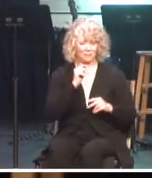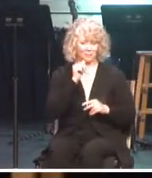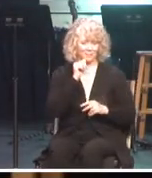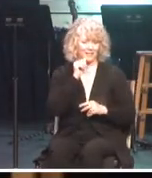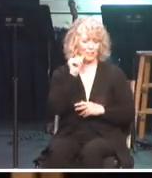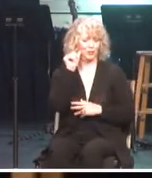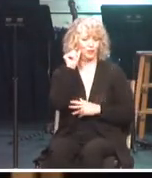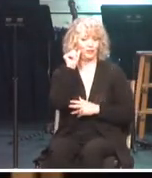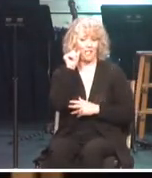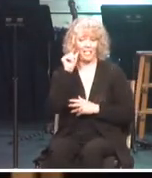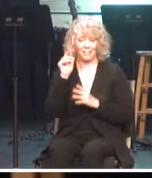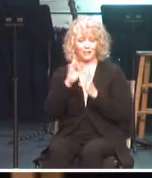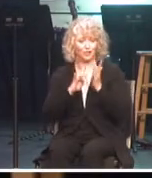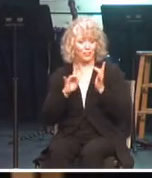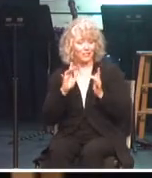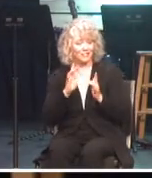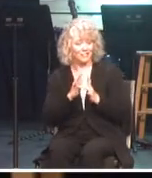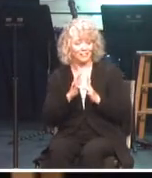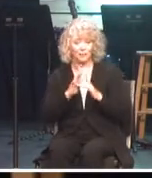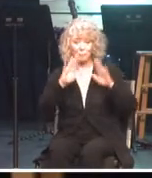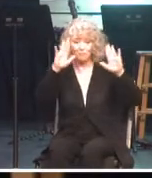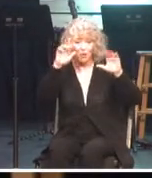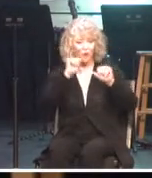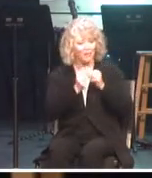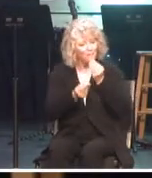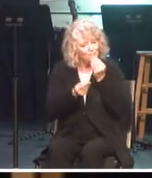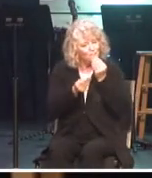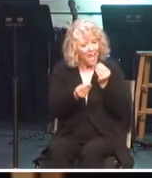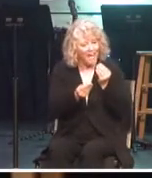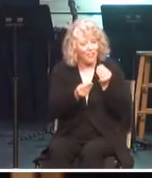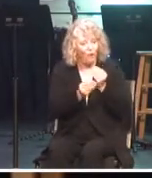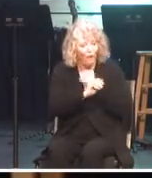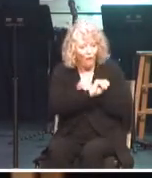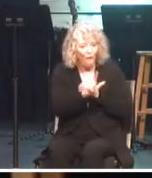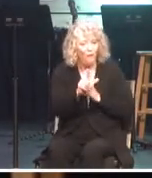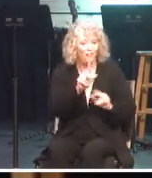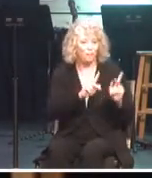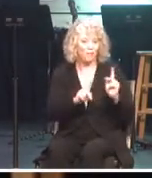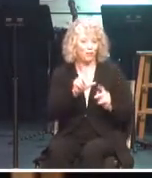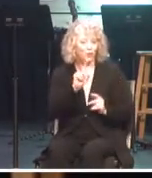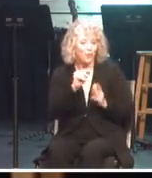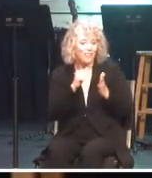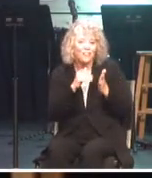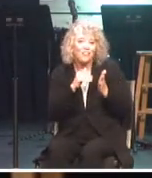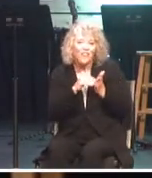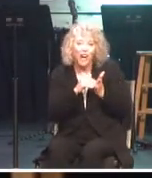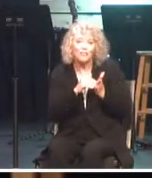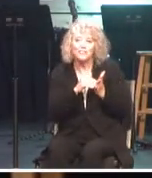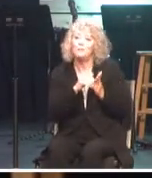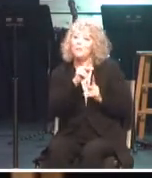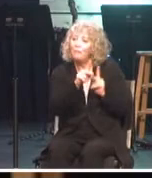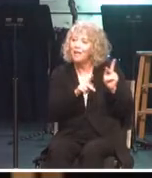The day before, Jesus miraculously fed these people, 20,000 of them. He fed them.